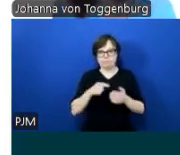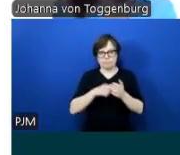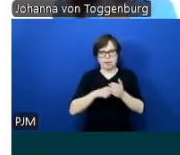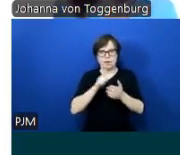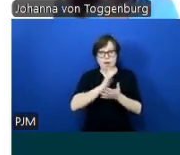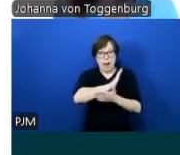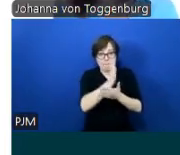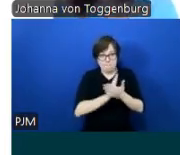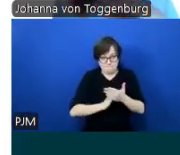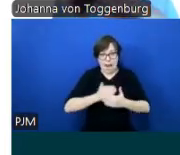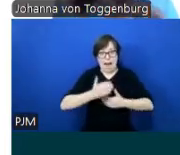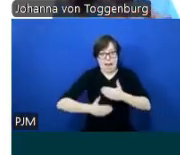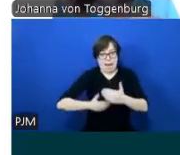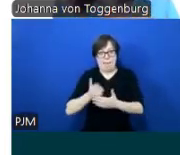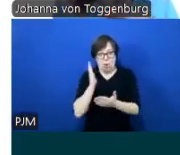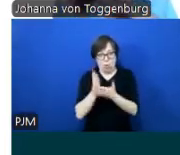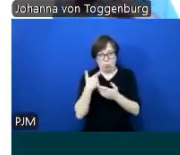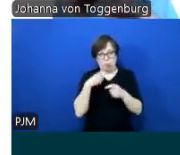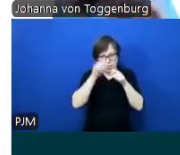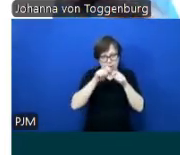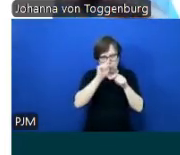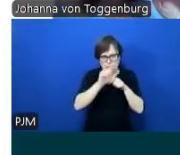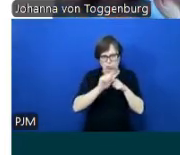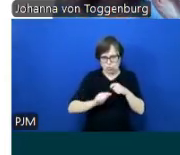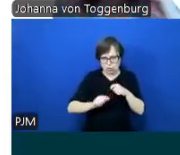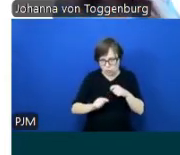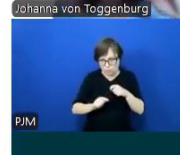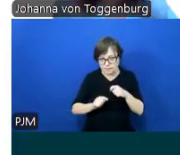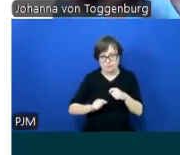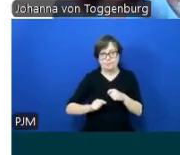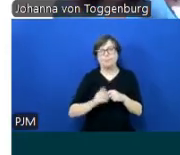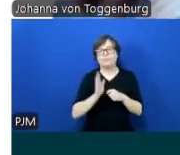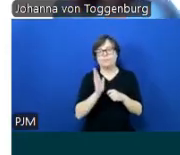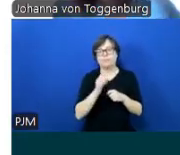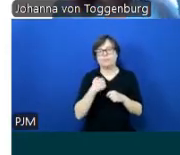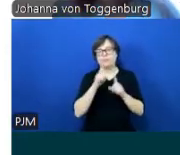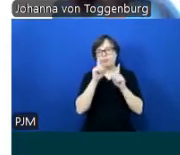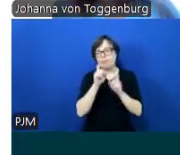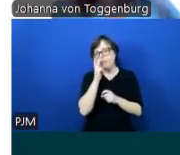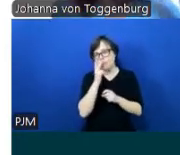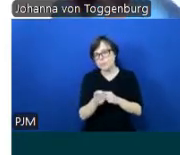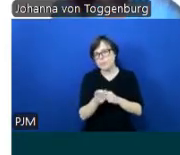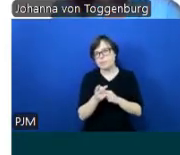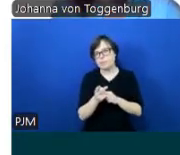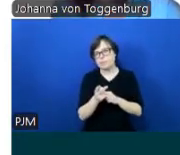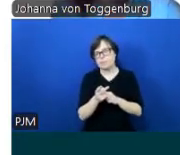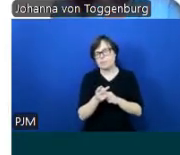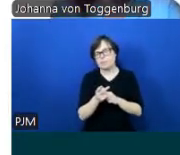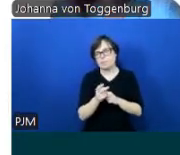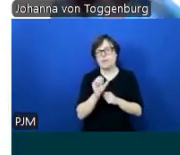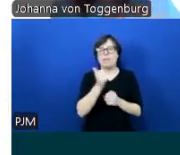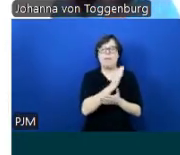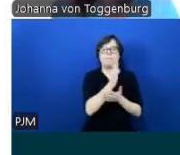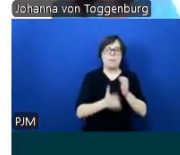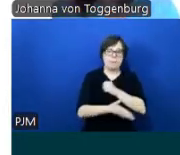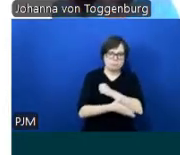layer map, and then we started looking and identifying the sensitive population areas, the population density, and